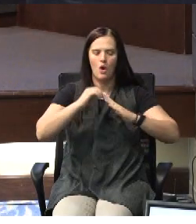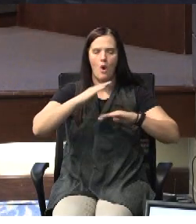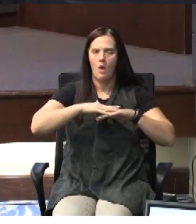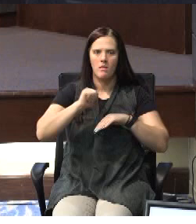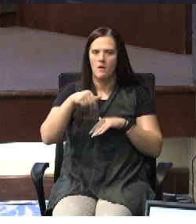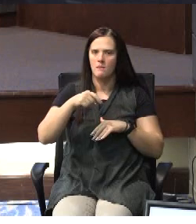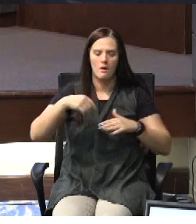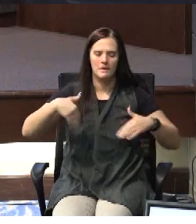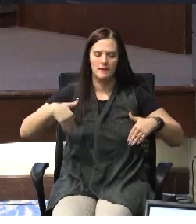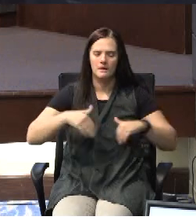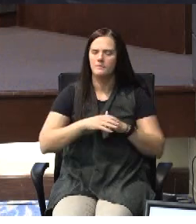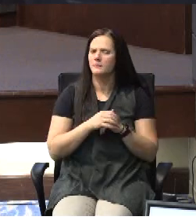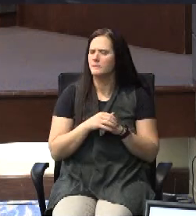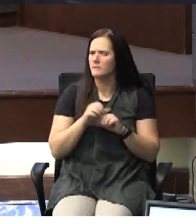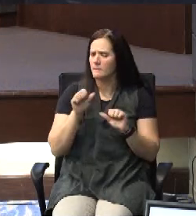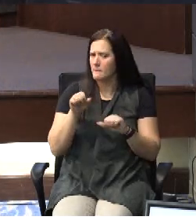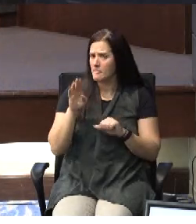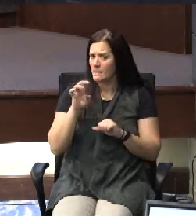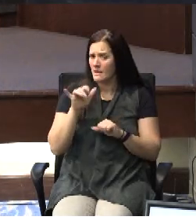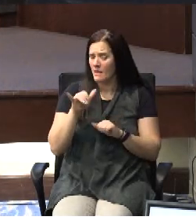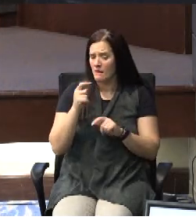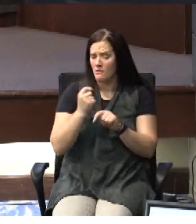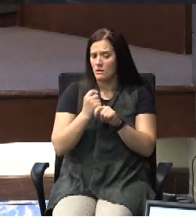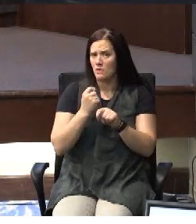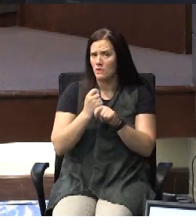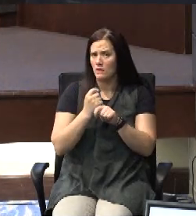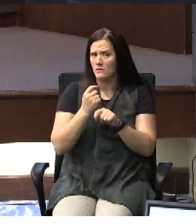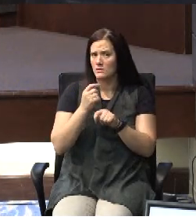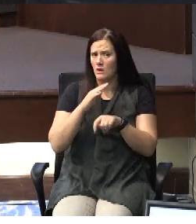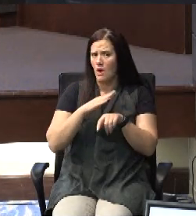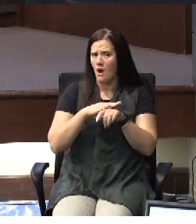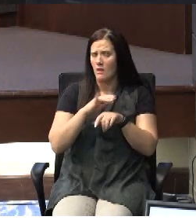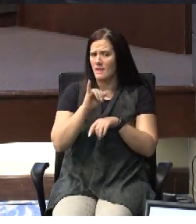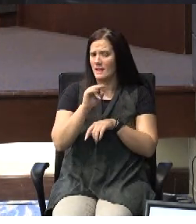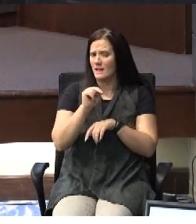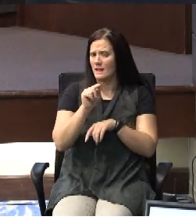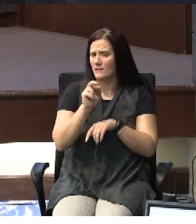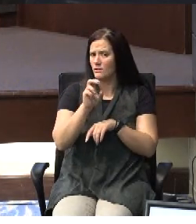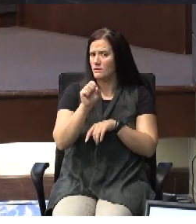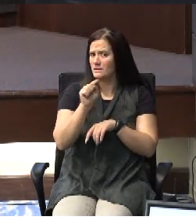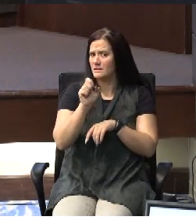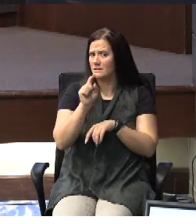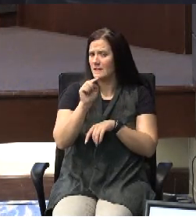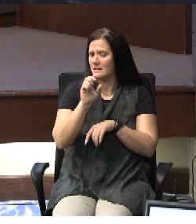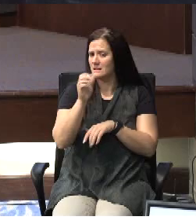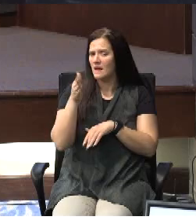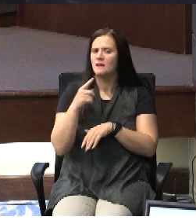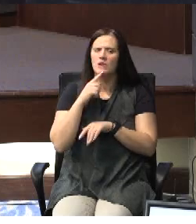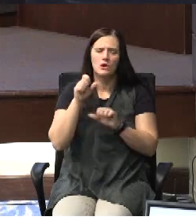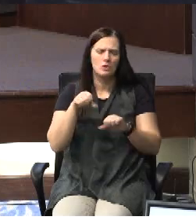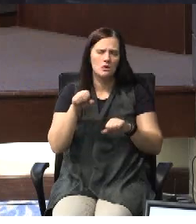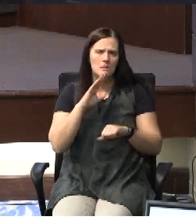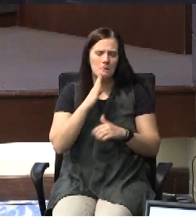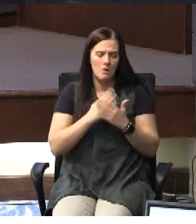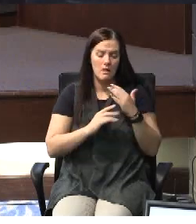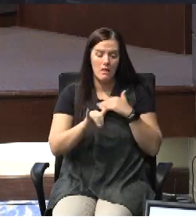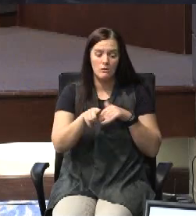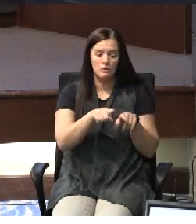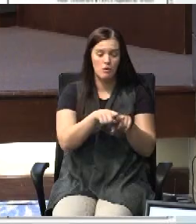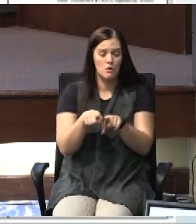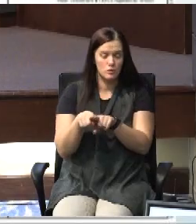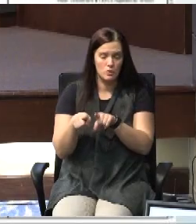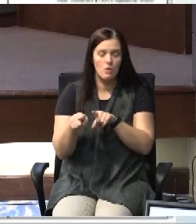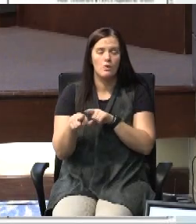yet. Clint, could it be that truck stop that's on the interstate side? Isn't that under That could be construction? part of it. There's